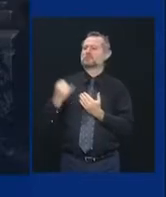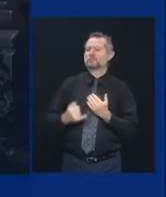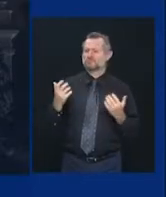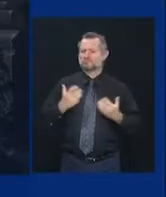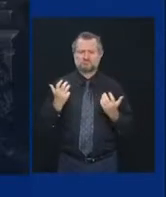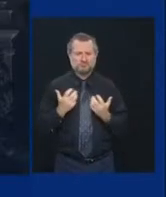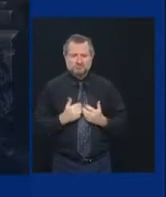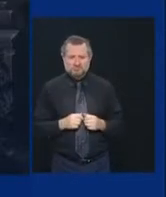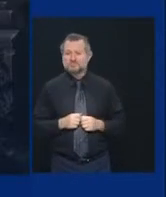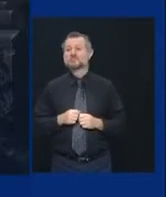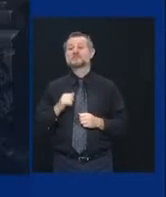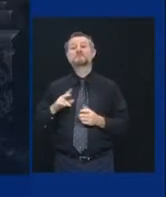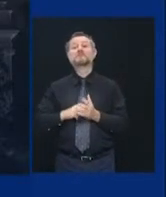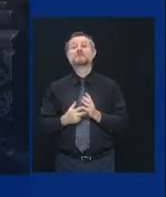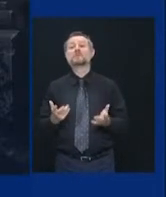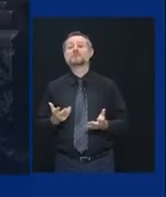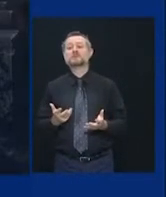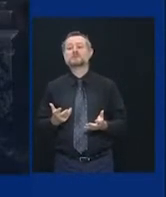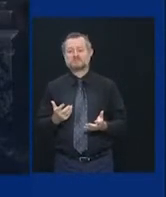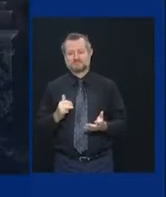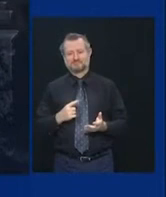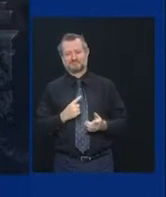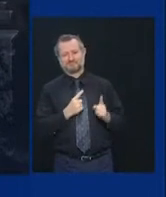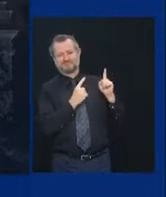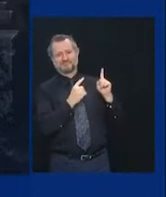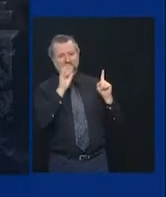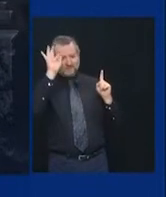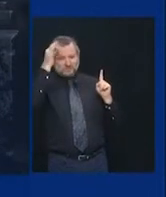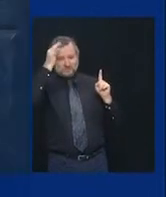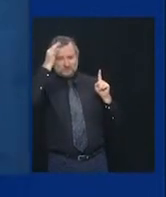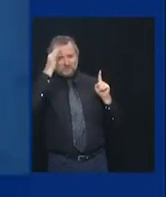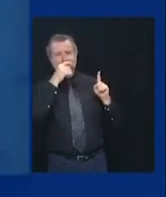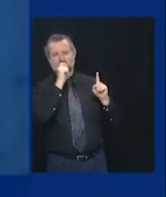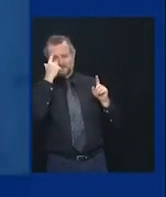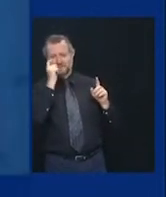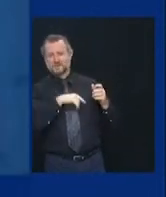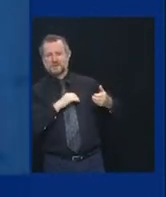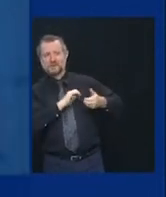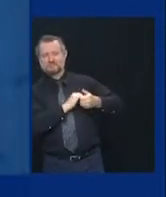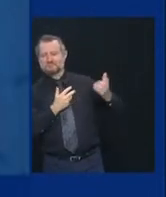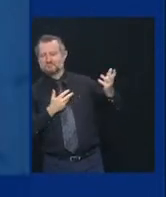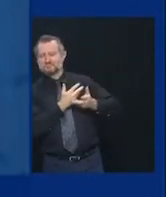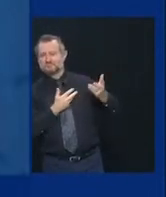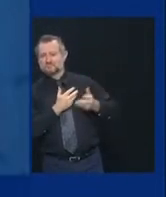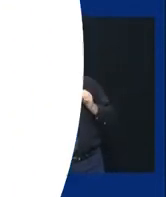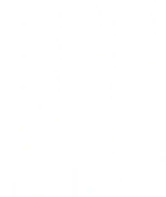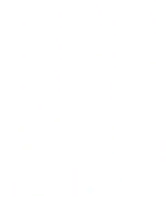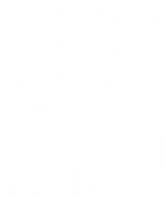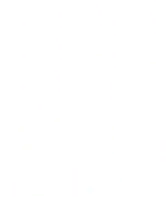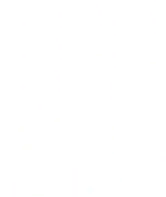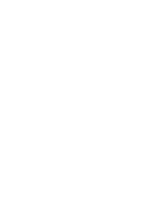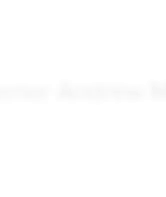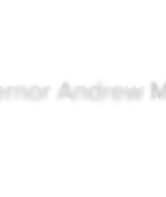We need the federal government to be a competent partner with this state and with every state.